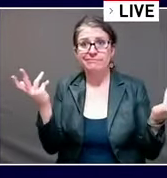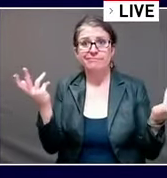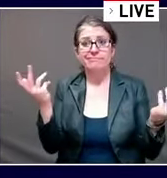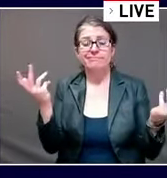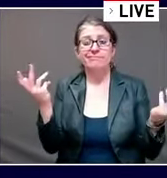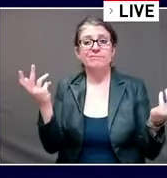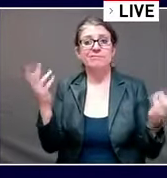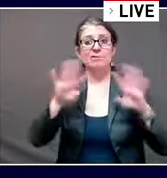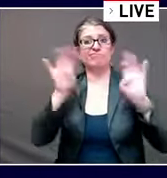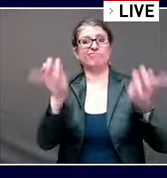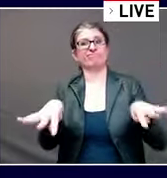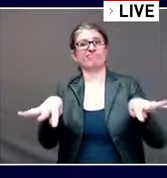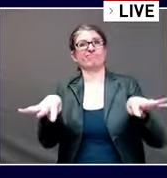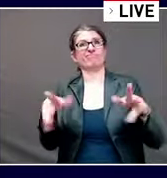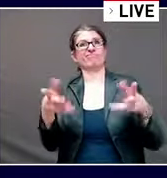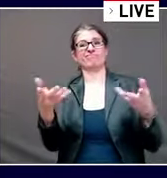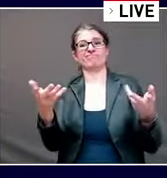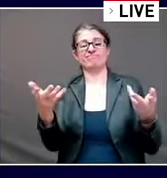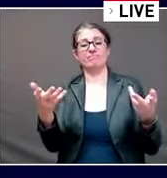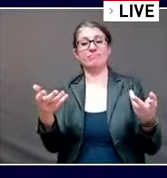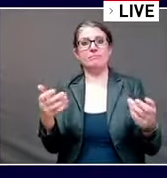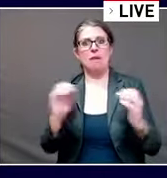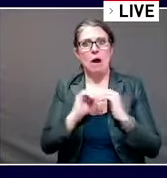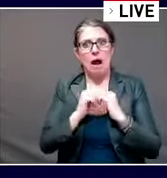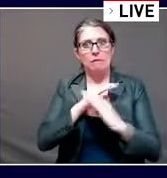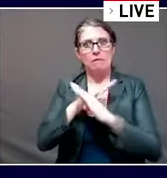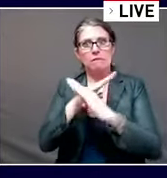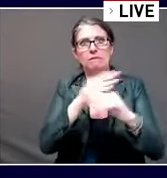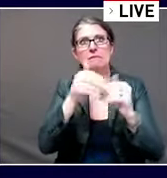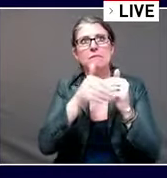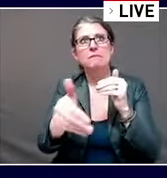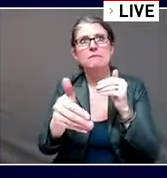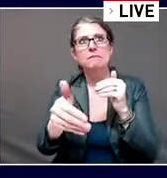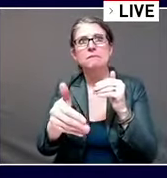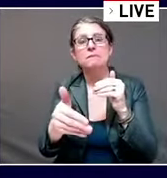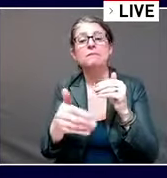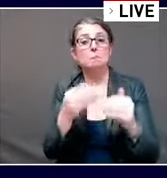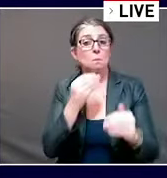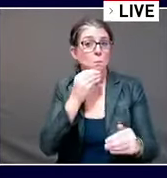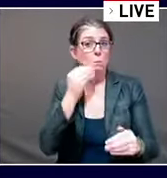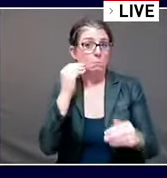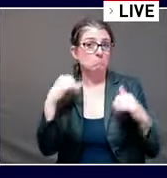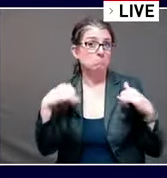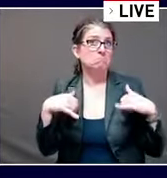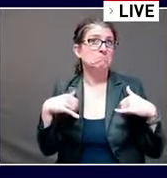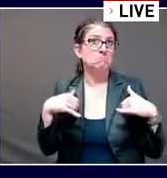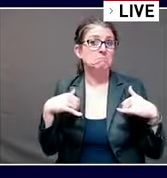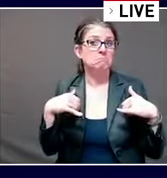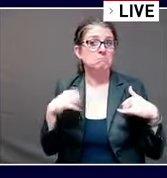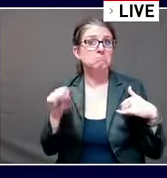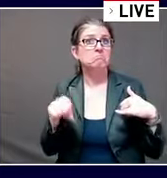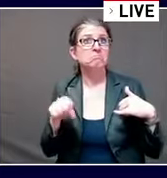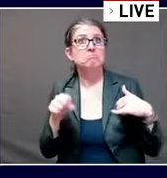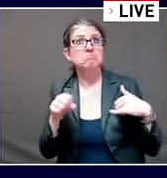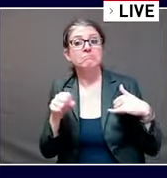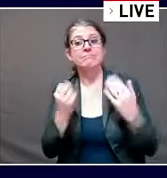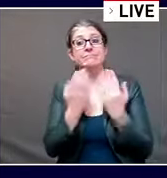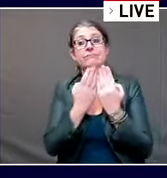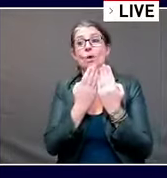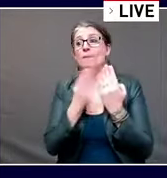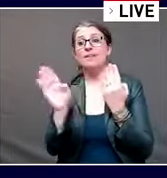as soon as you walk out the front door. It starts with who you're inviting over for gatherings. If we can reduce the transmission events that are